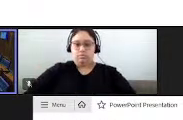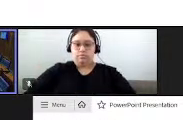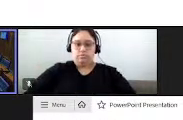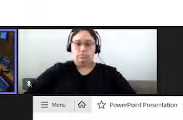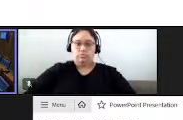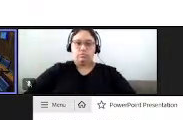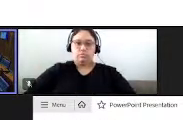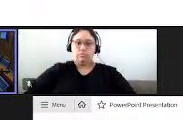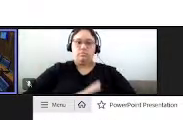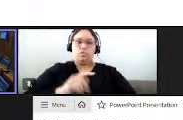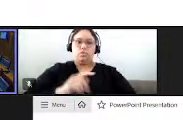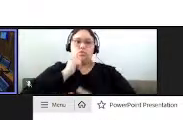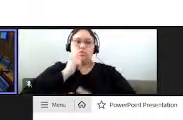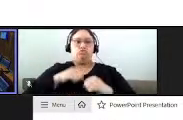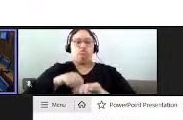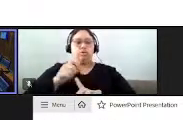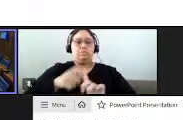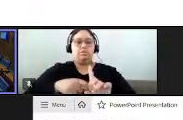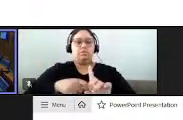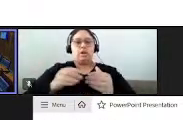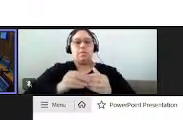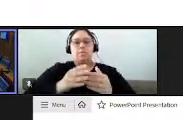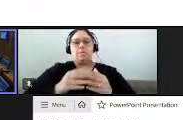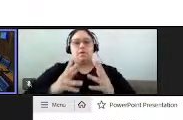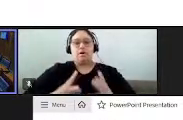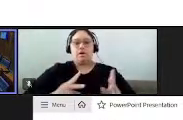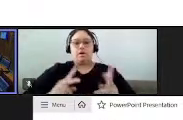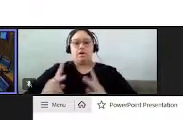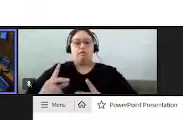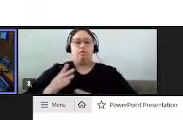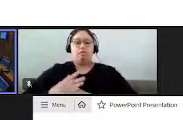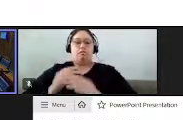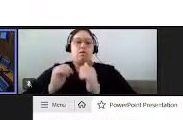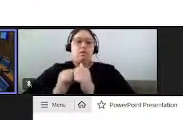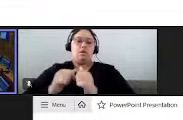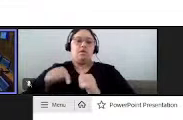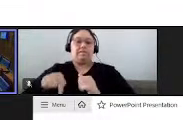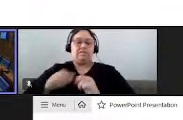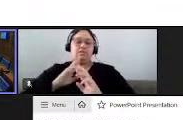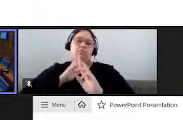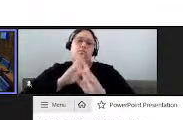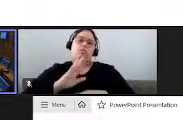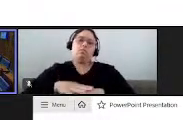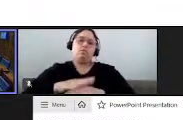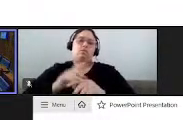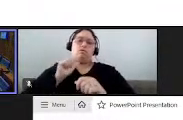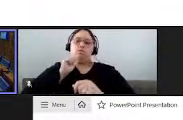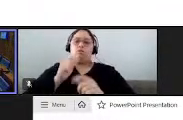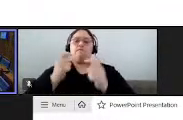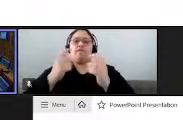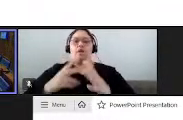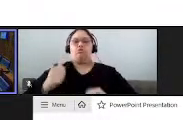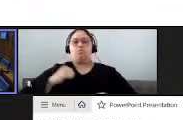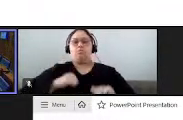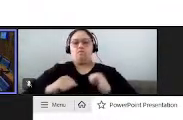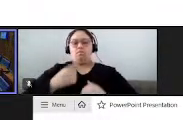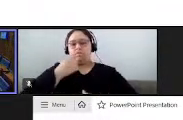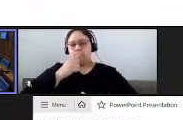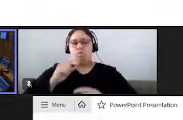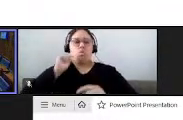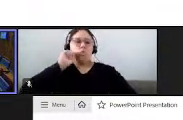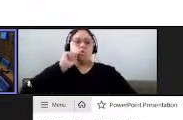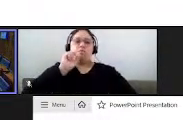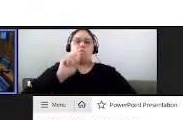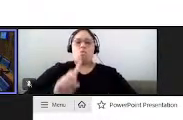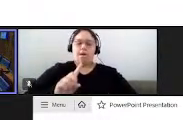Good morning, Chairperson and members once again, colleagues. This is the report on the non-financial performance for quarter